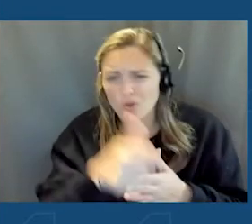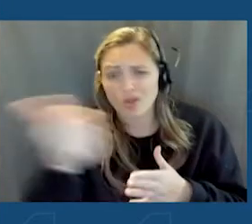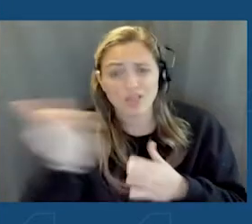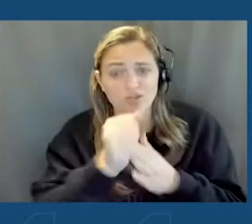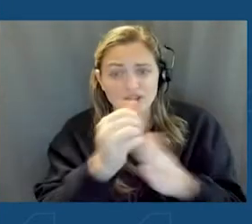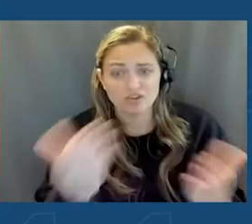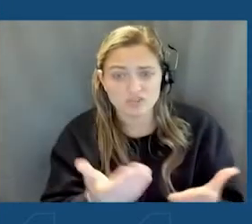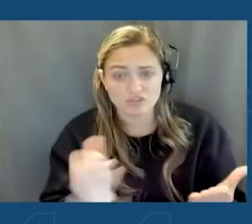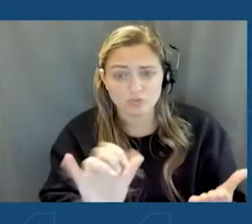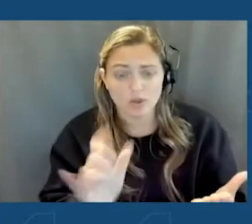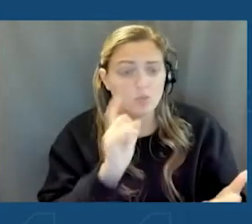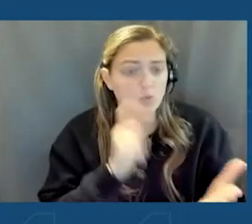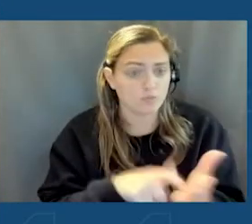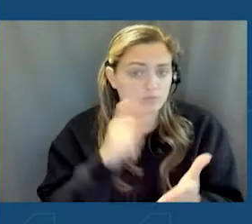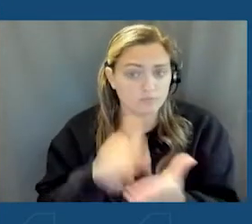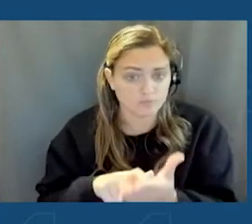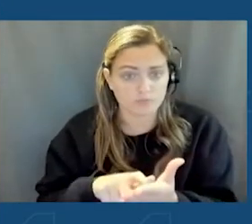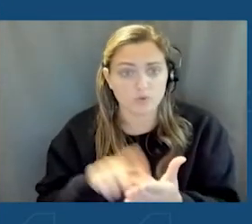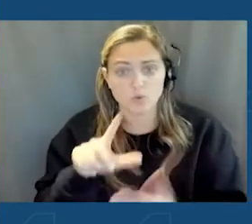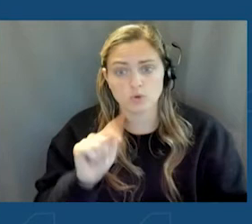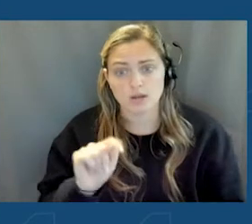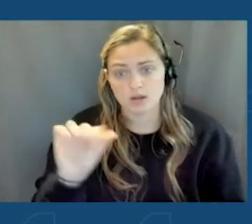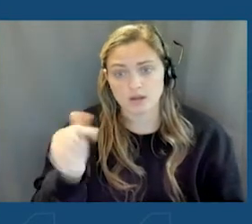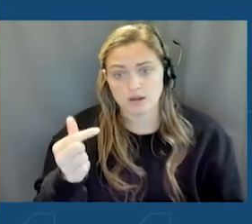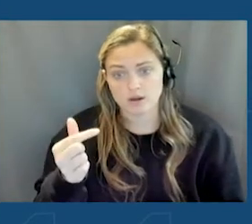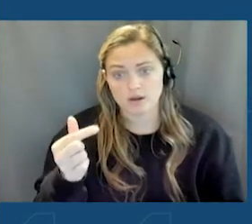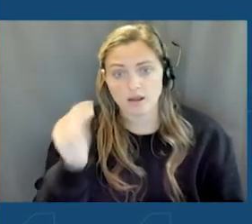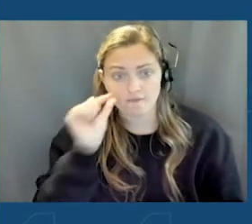be recognized by the Lieutenant Governor in a few minutes.